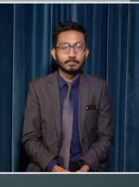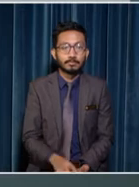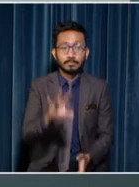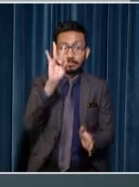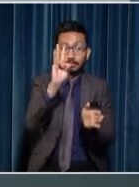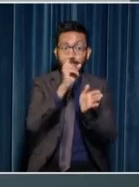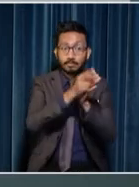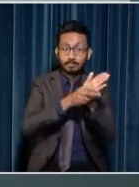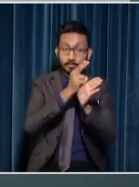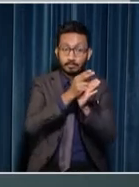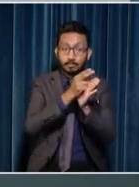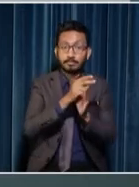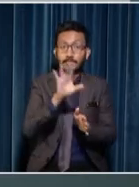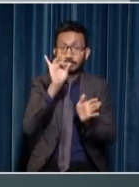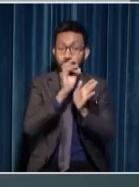8 hours,